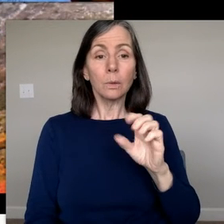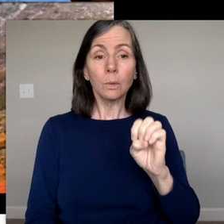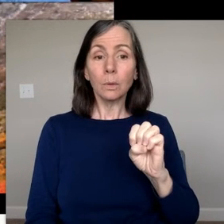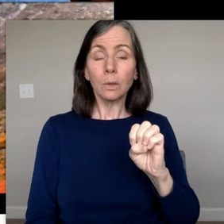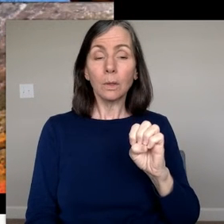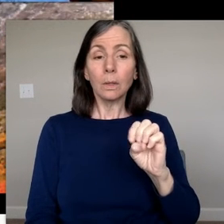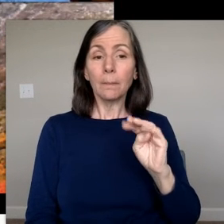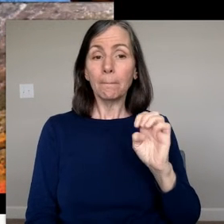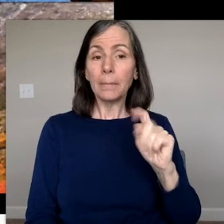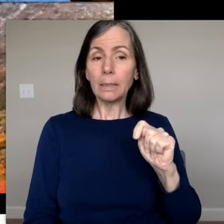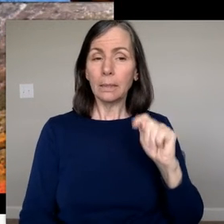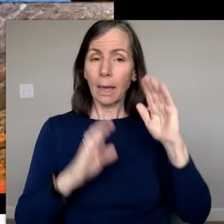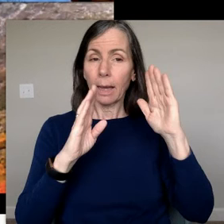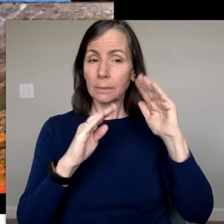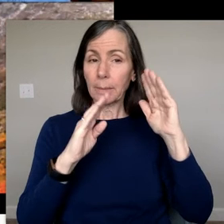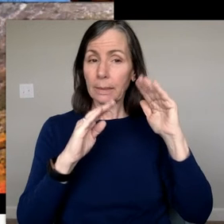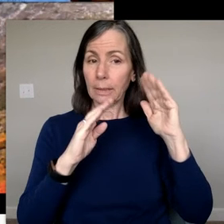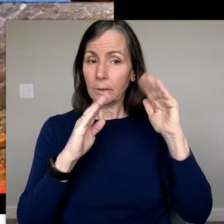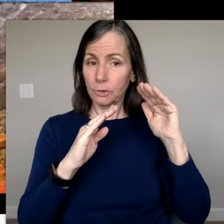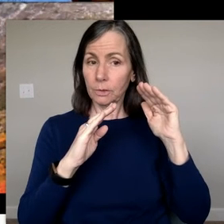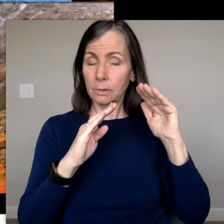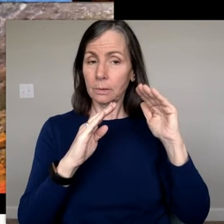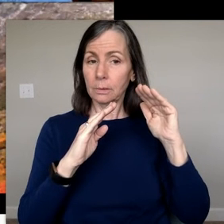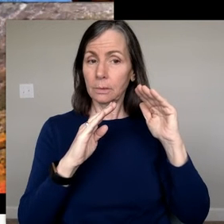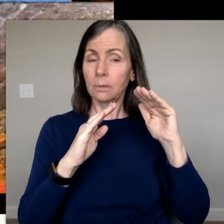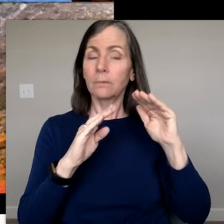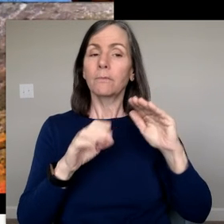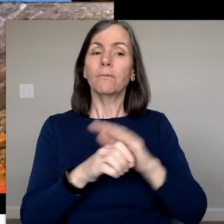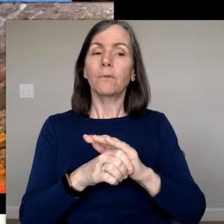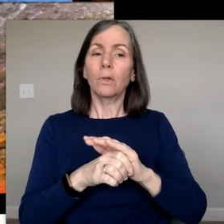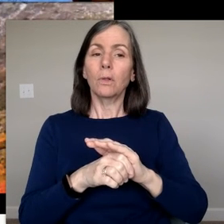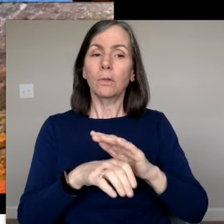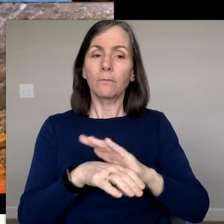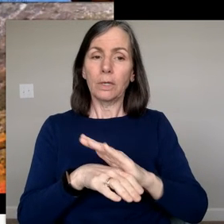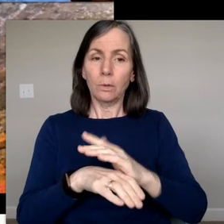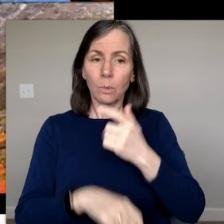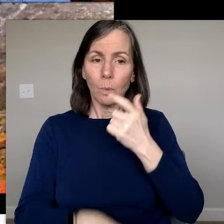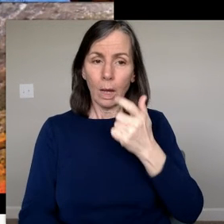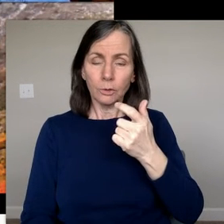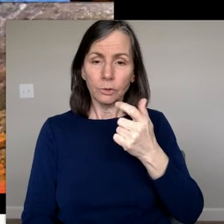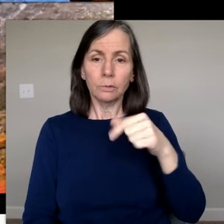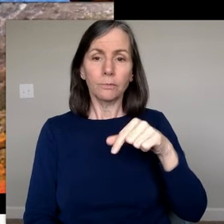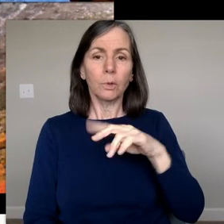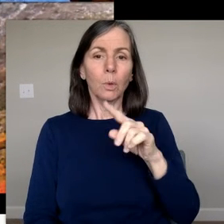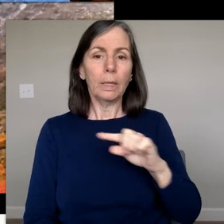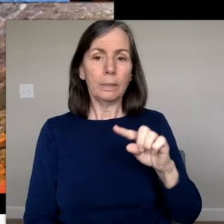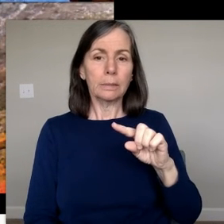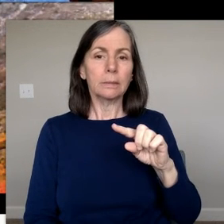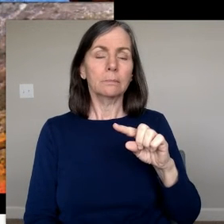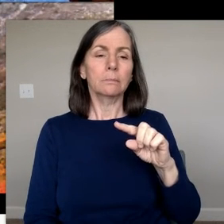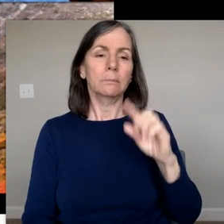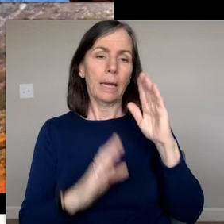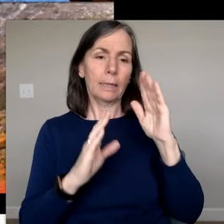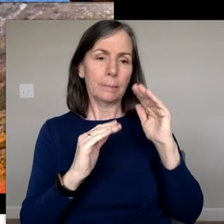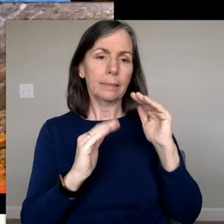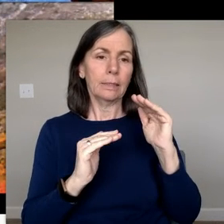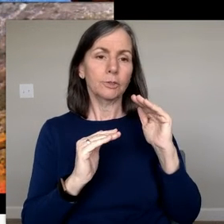sure to watch the whole video so that you know what to do for the quiz. We'll walk you through the entire quiz to get you